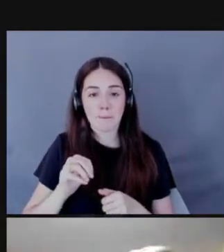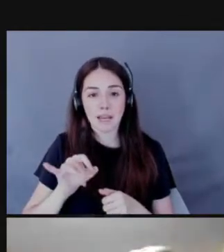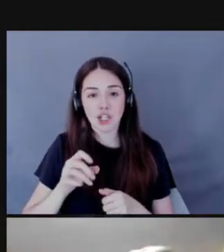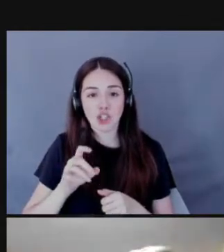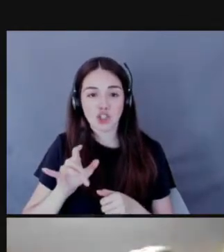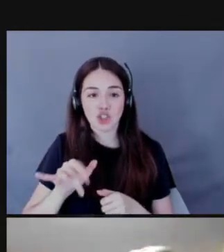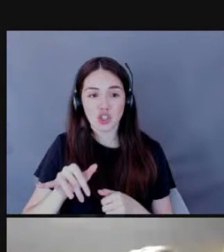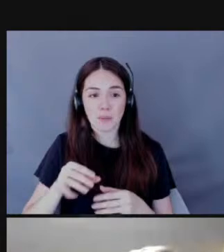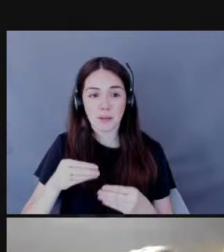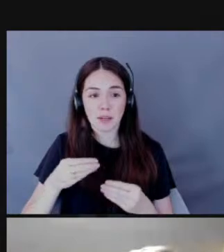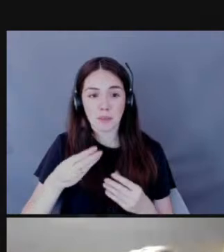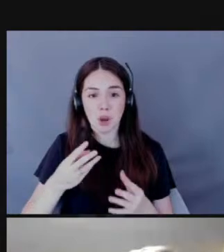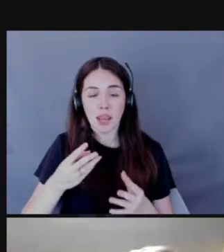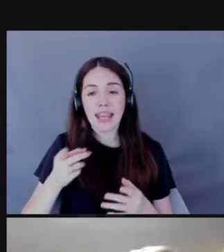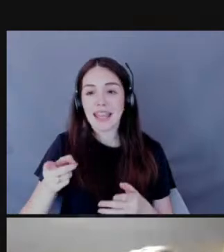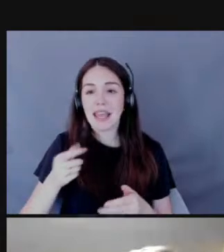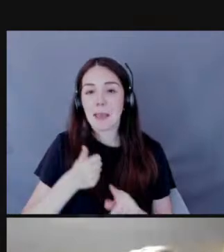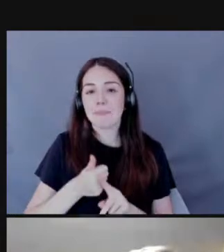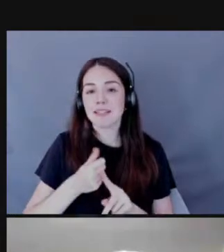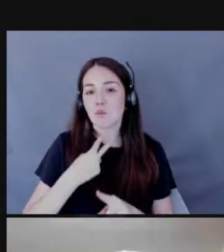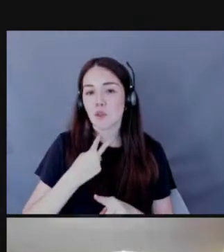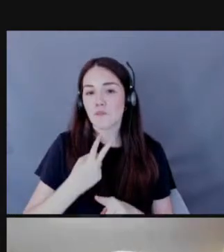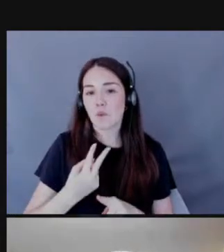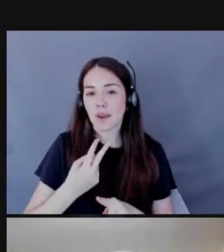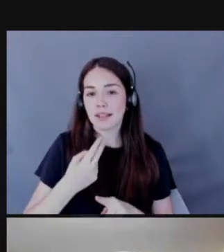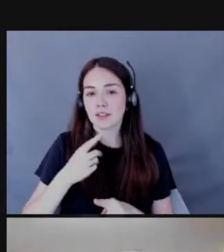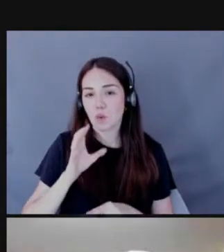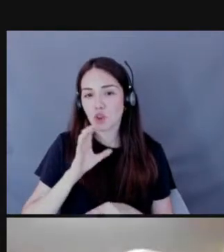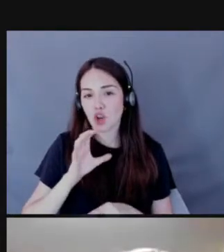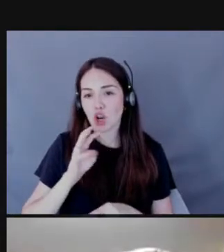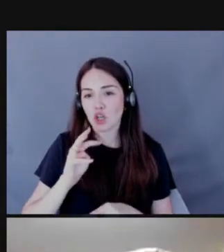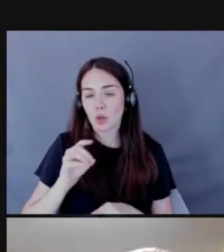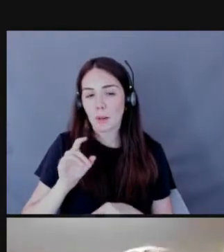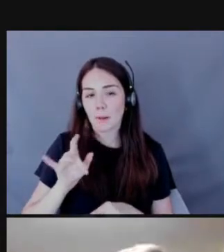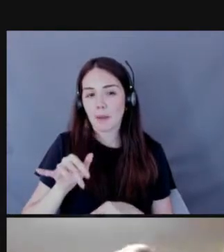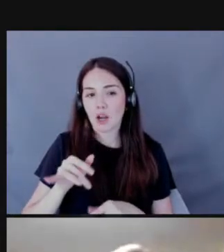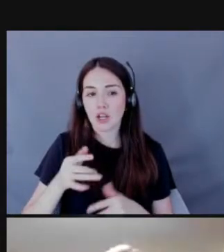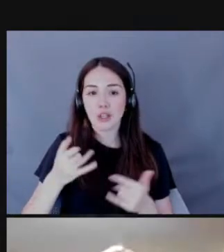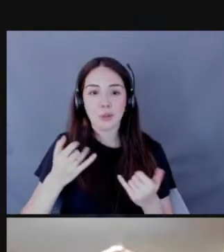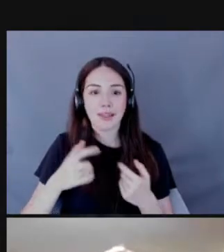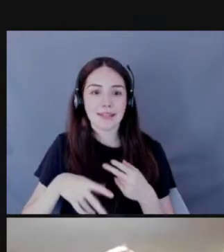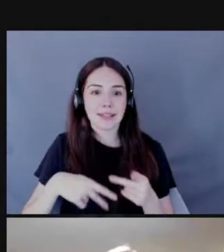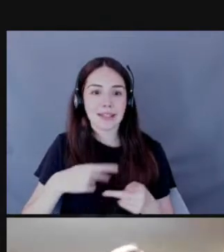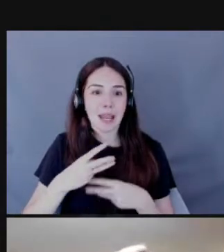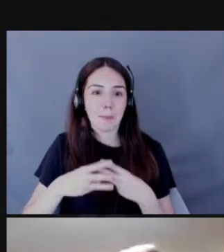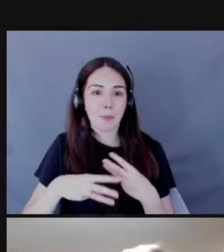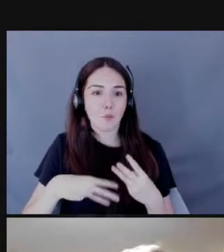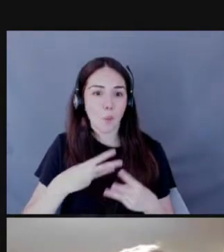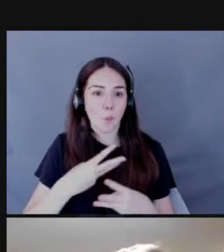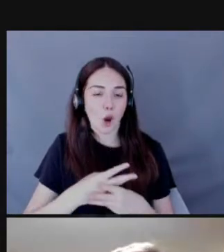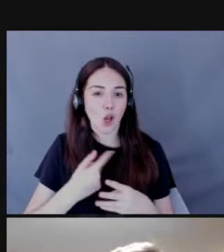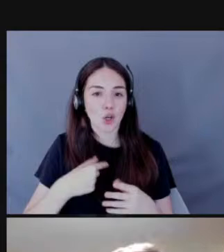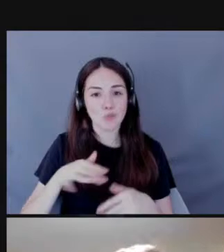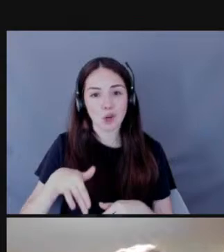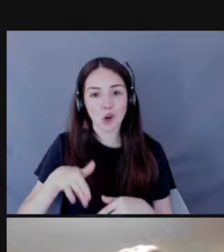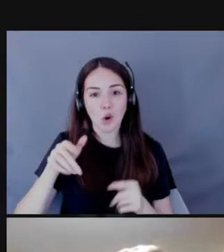voice of Mondy. So this was the kind of world that we came up through. And the